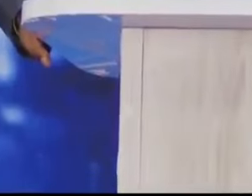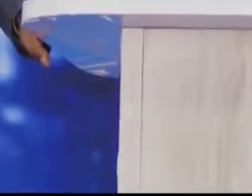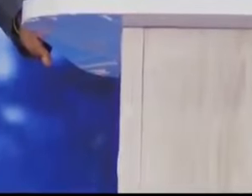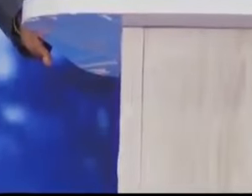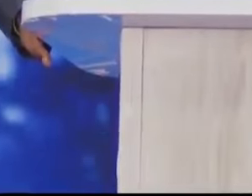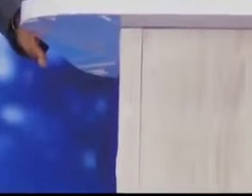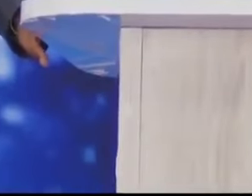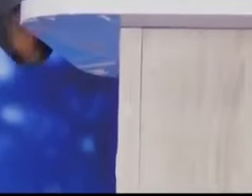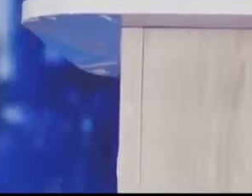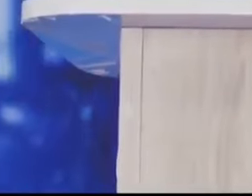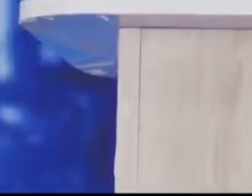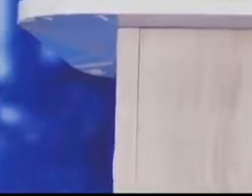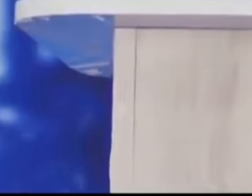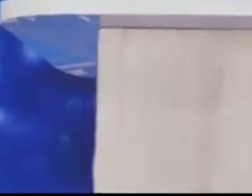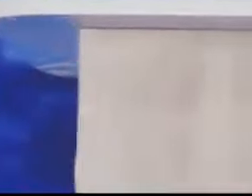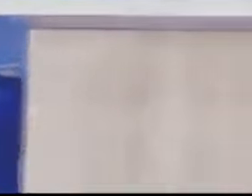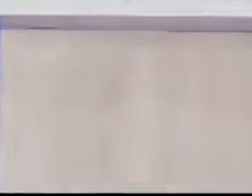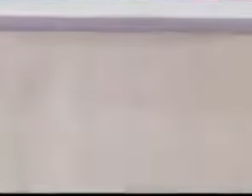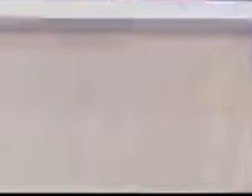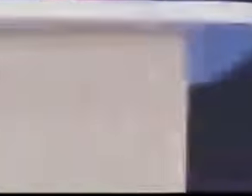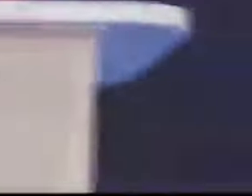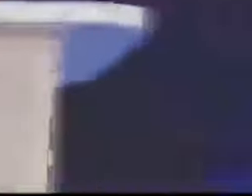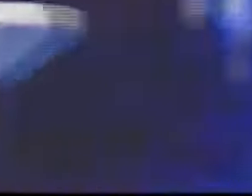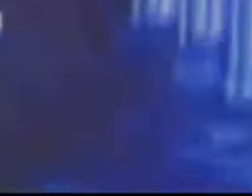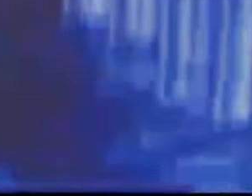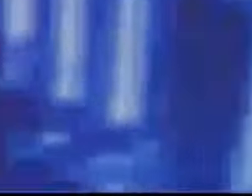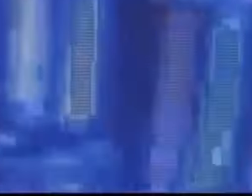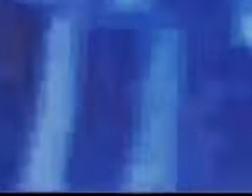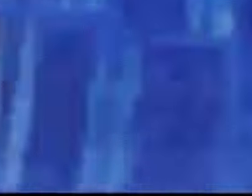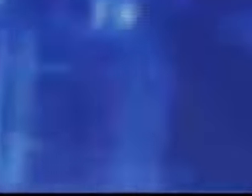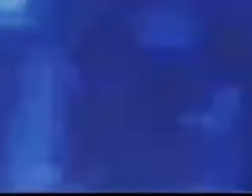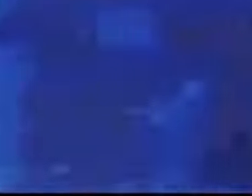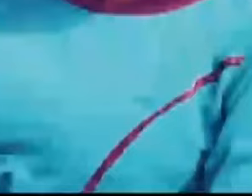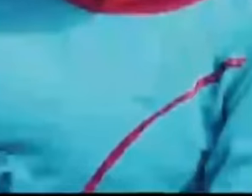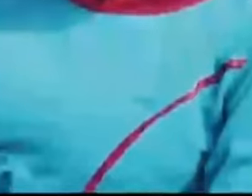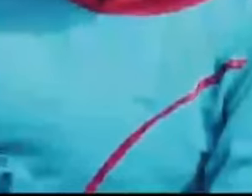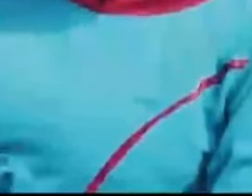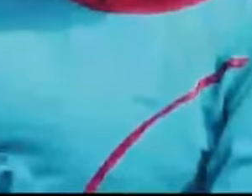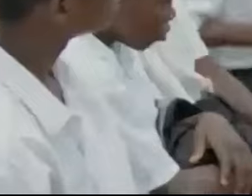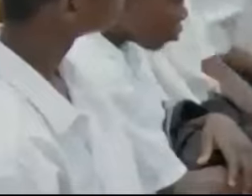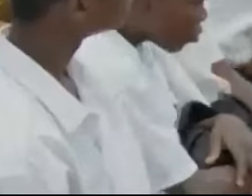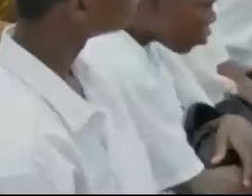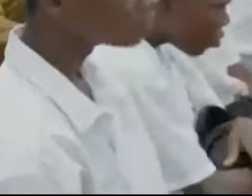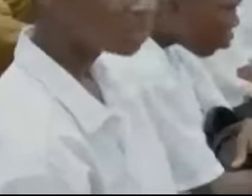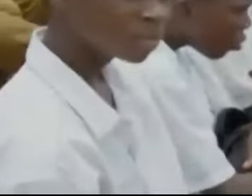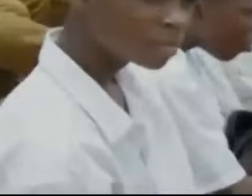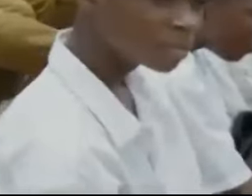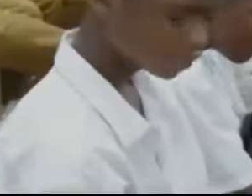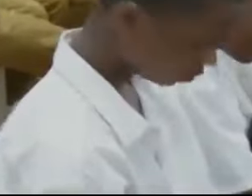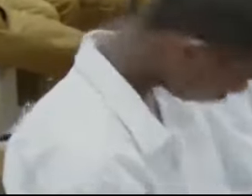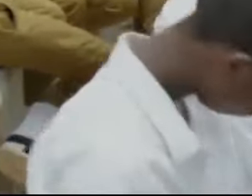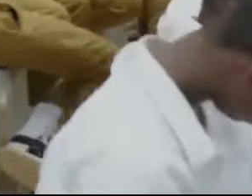and whatever goal you have, don't carry in here. And whatever decision you have made, don't carry that in here,